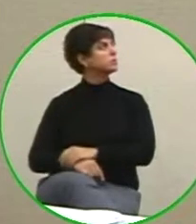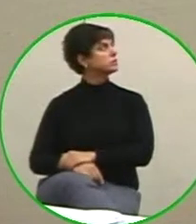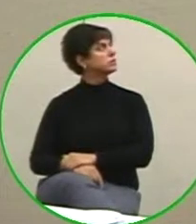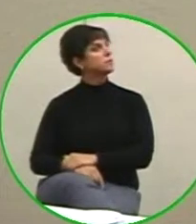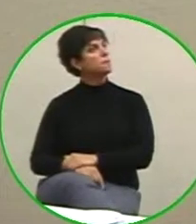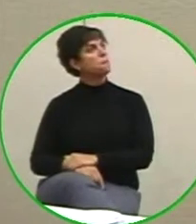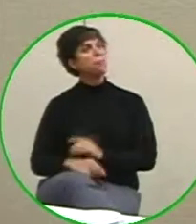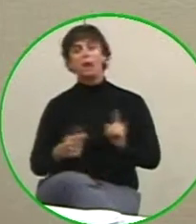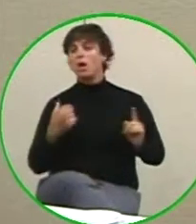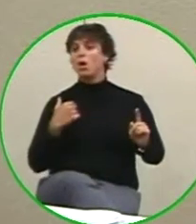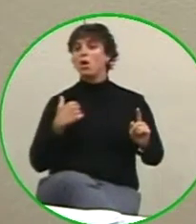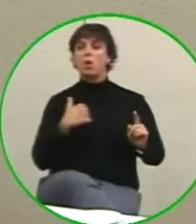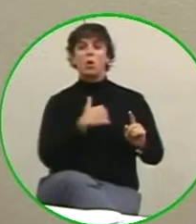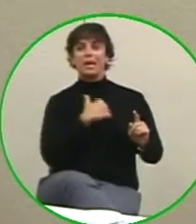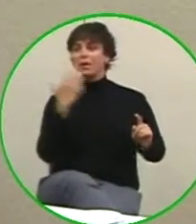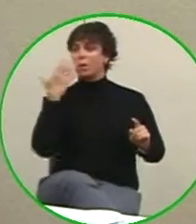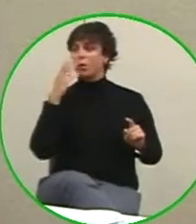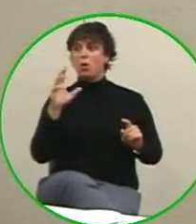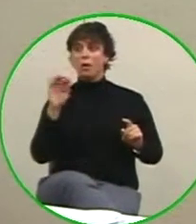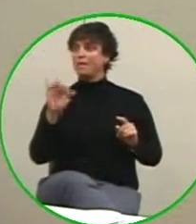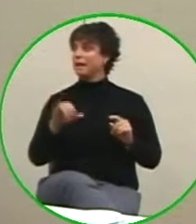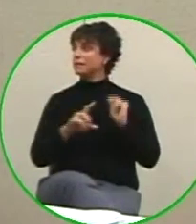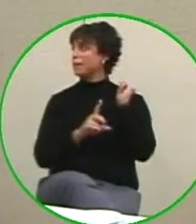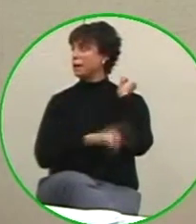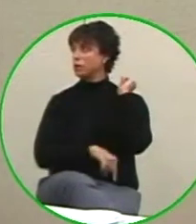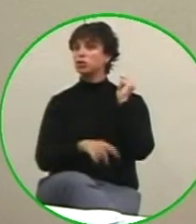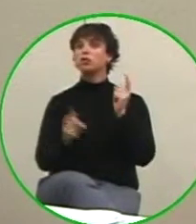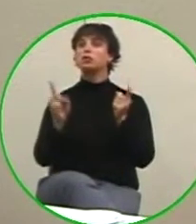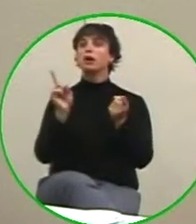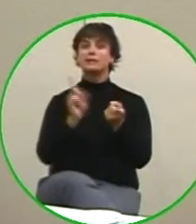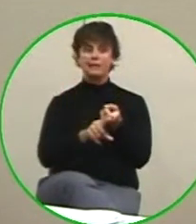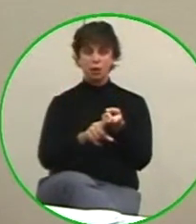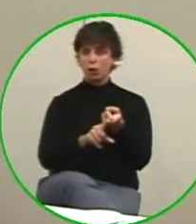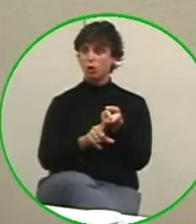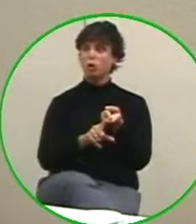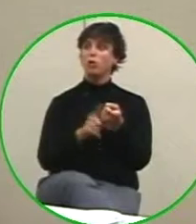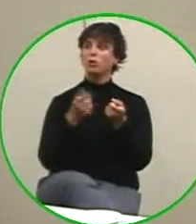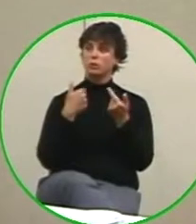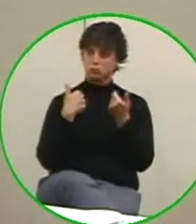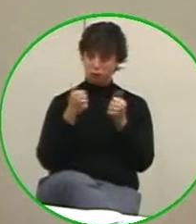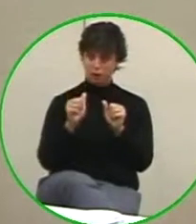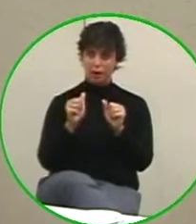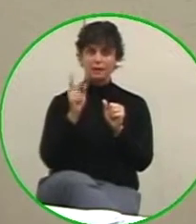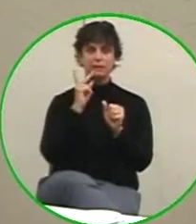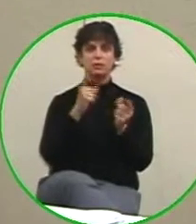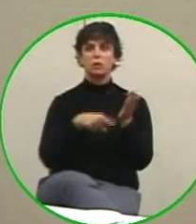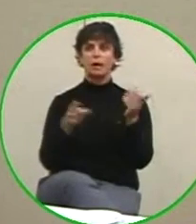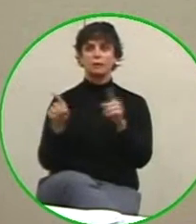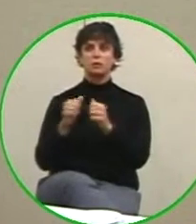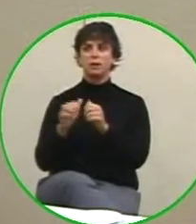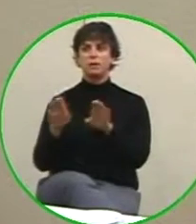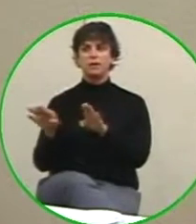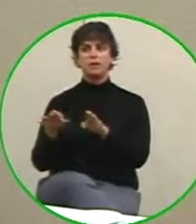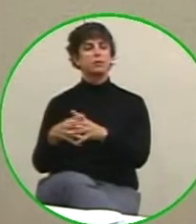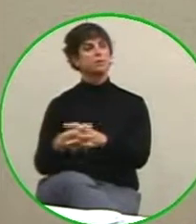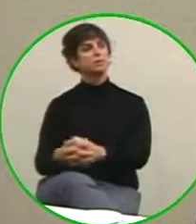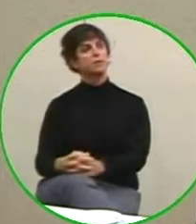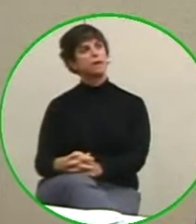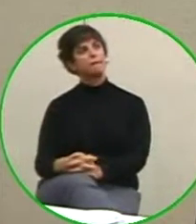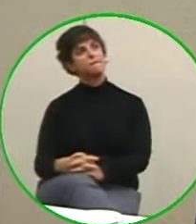We don't know if something is a punisher until we try it and see what happens to the behavior.